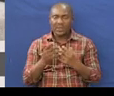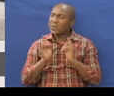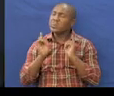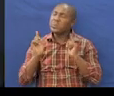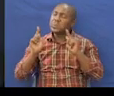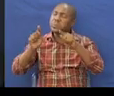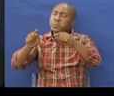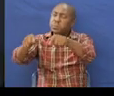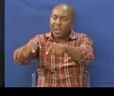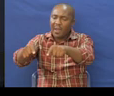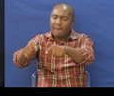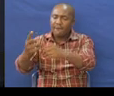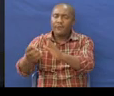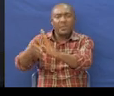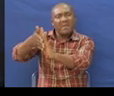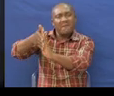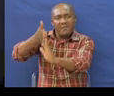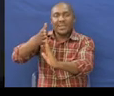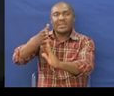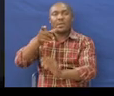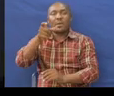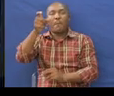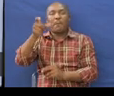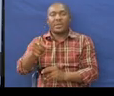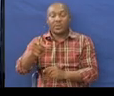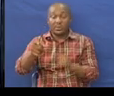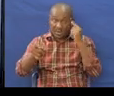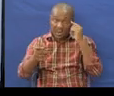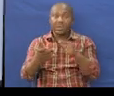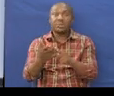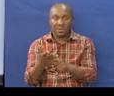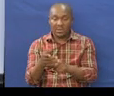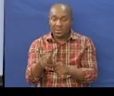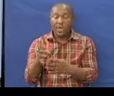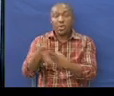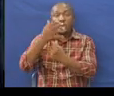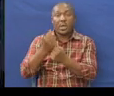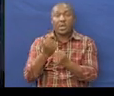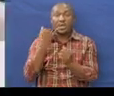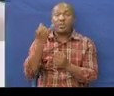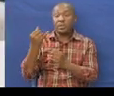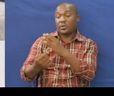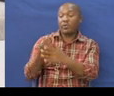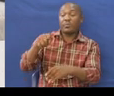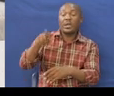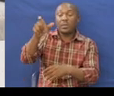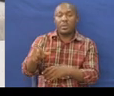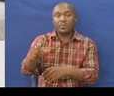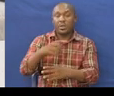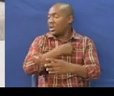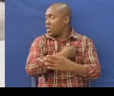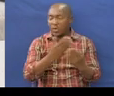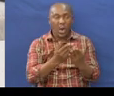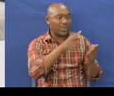first person, then we are saying you are getting the primary information from that person. You are not reading from books